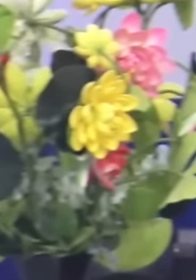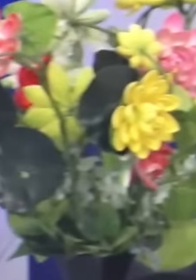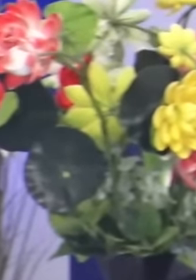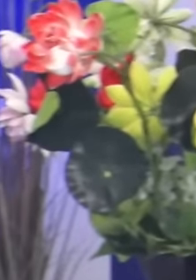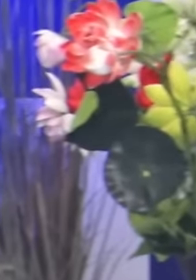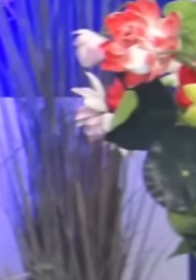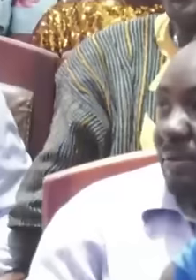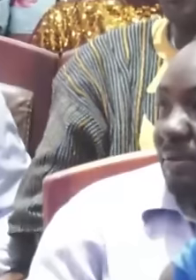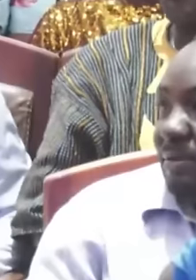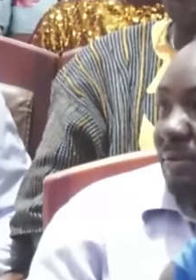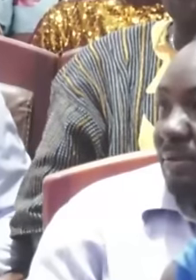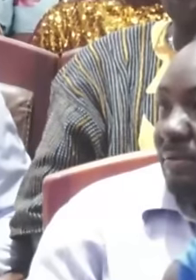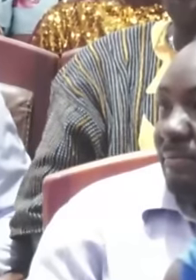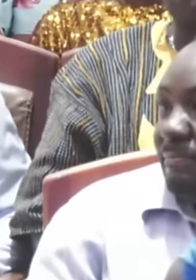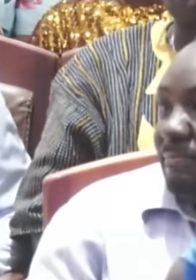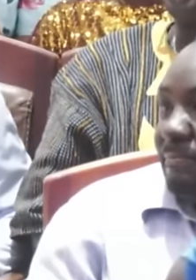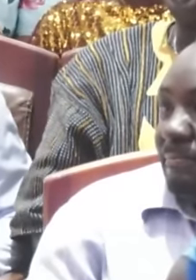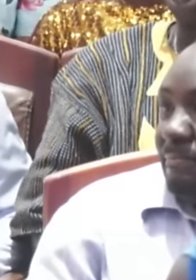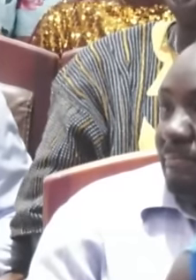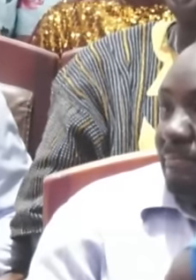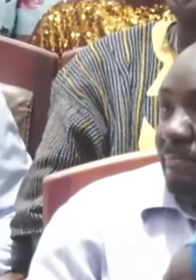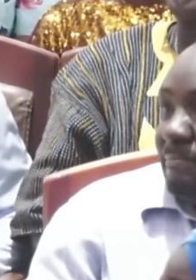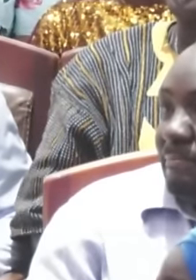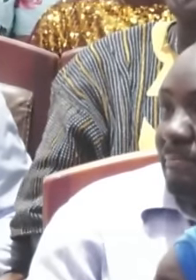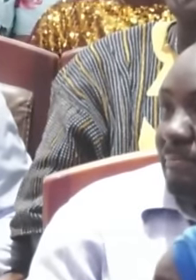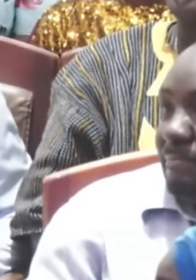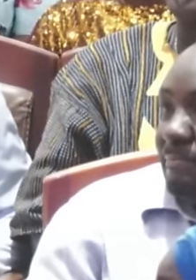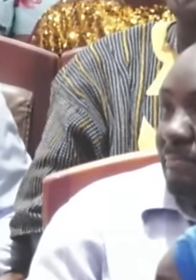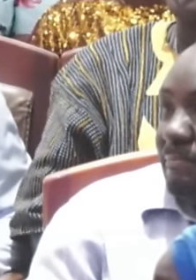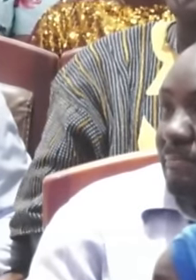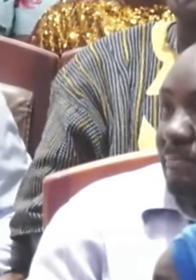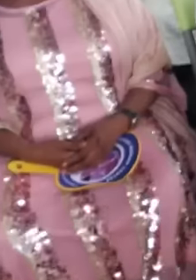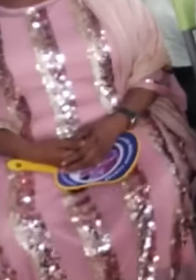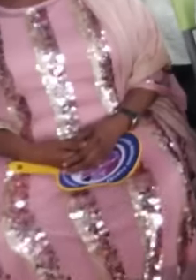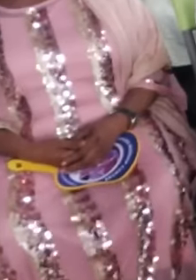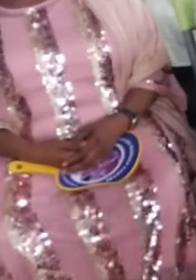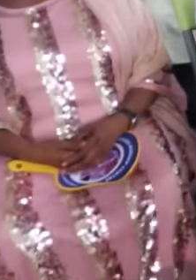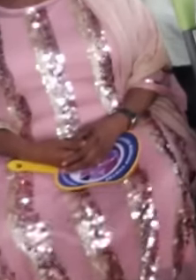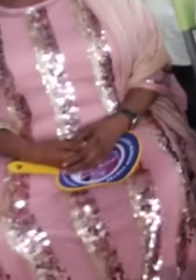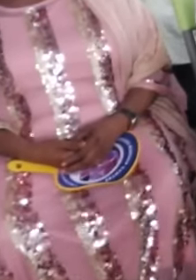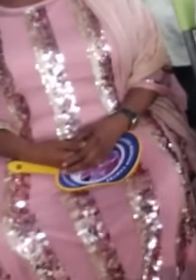Philadelphia. Me pamochew.